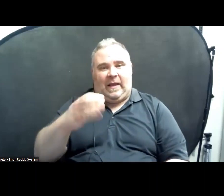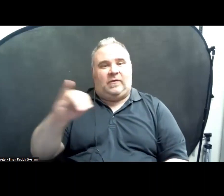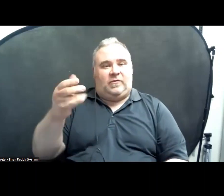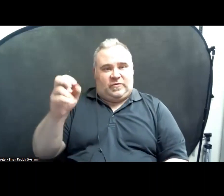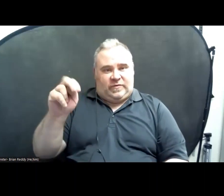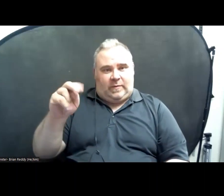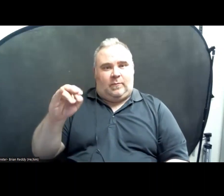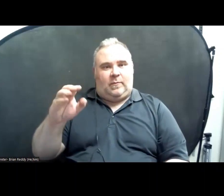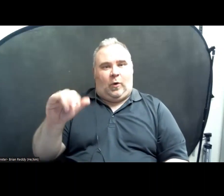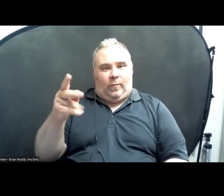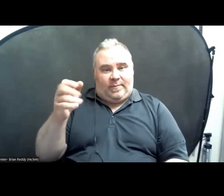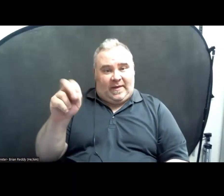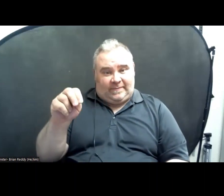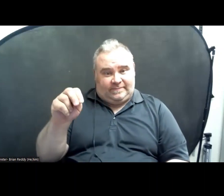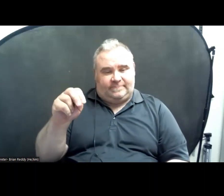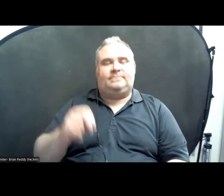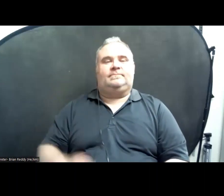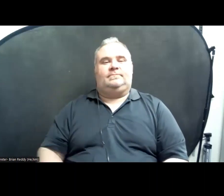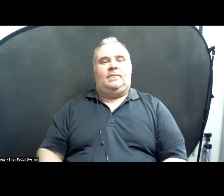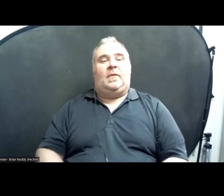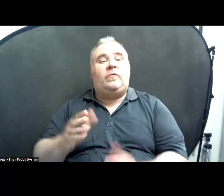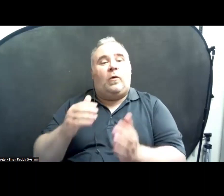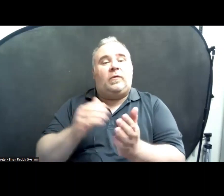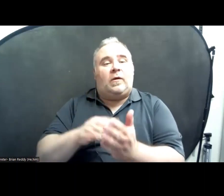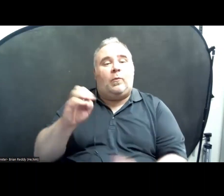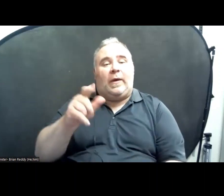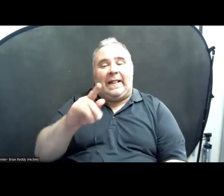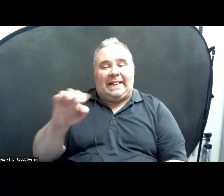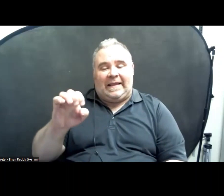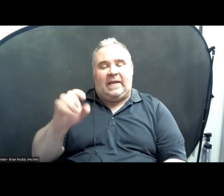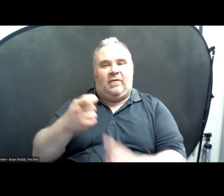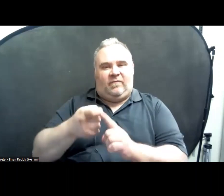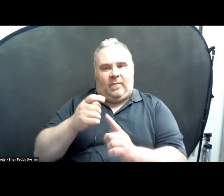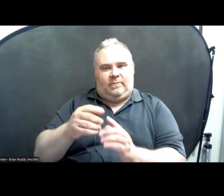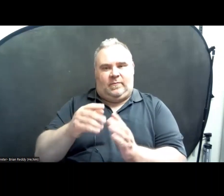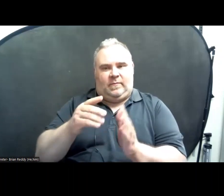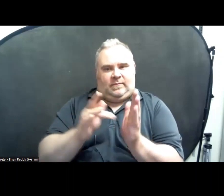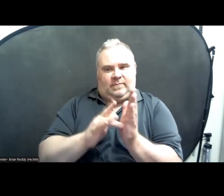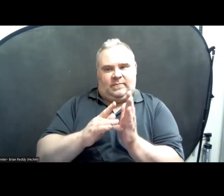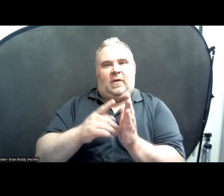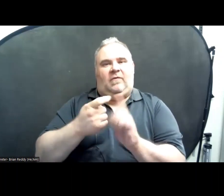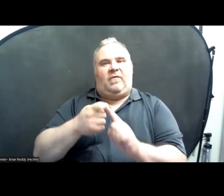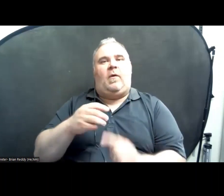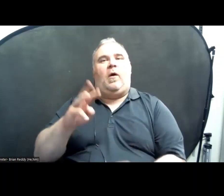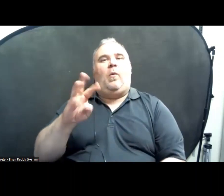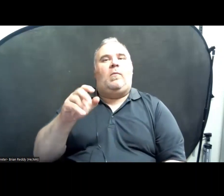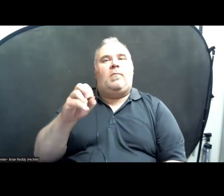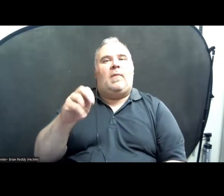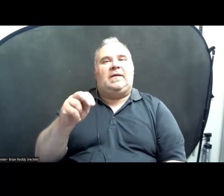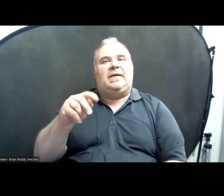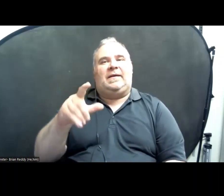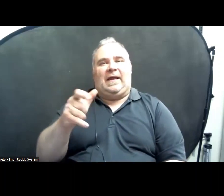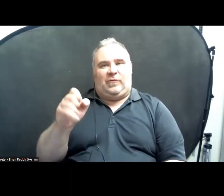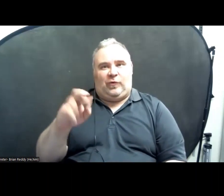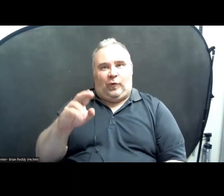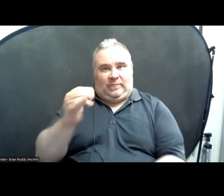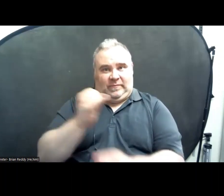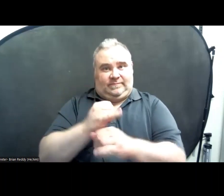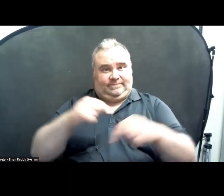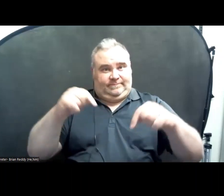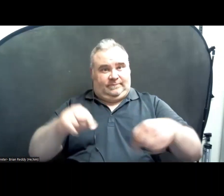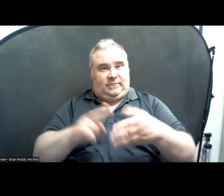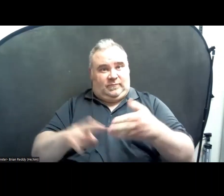is the Philip and Marilyn Wareheim Professor of Medicine and Surgery at the Wilmot Cancer Institute. She is a